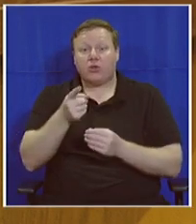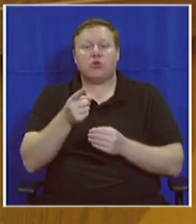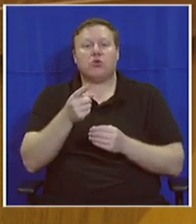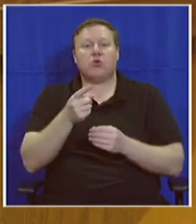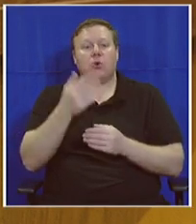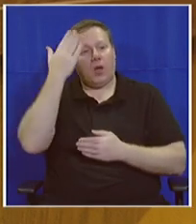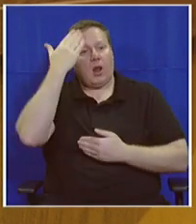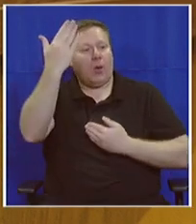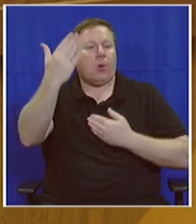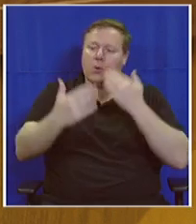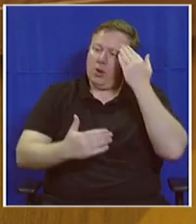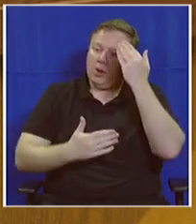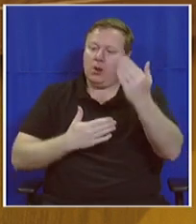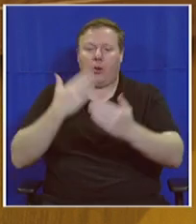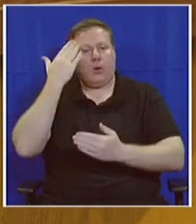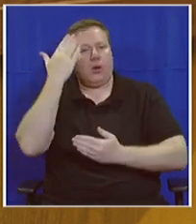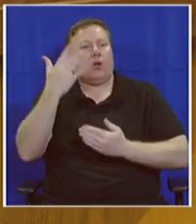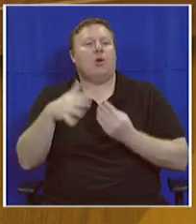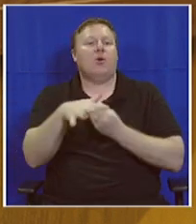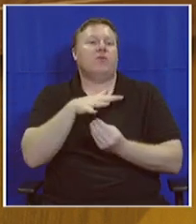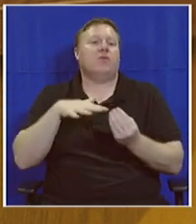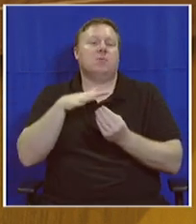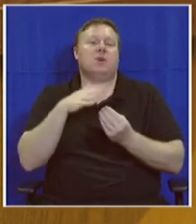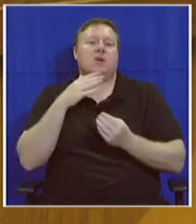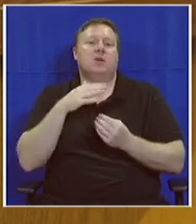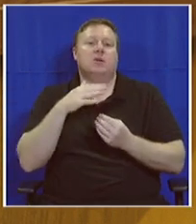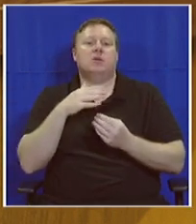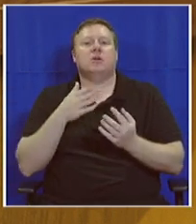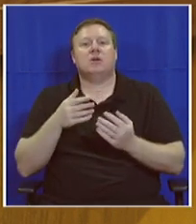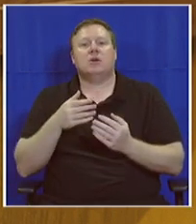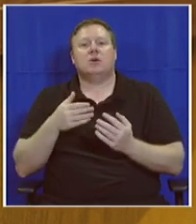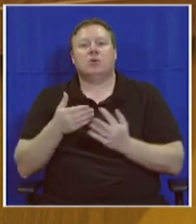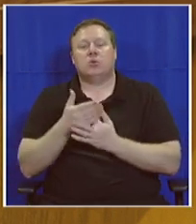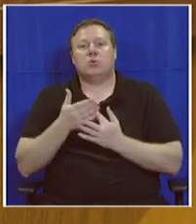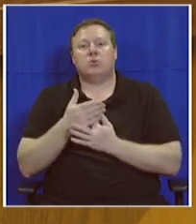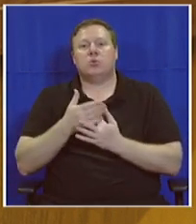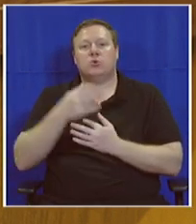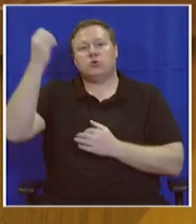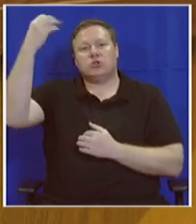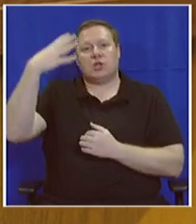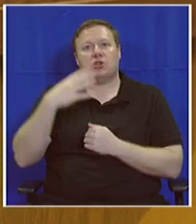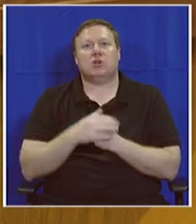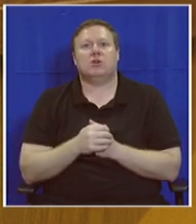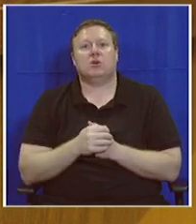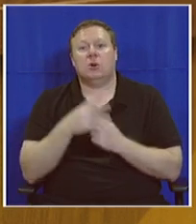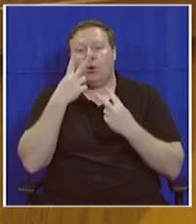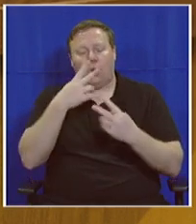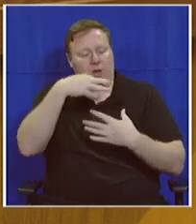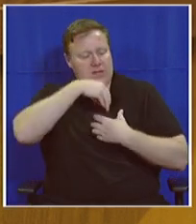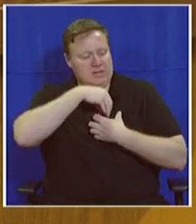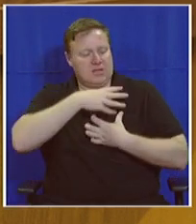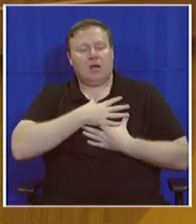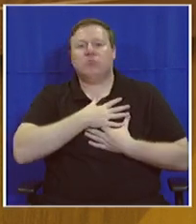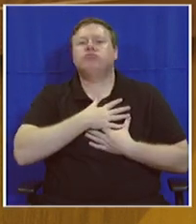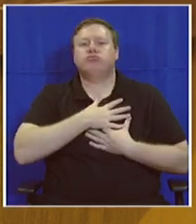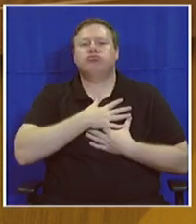family while the sun shines bright. Just look inside your loving heart and you